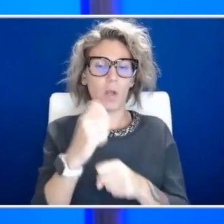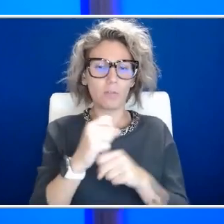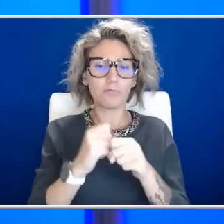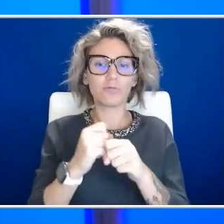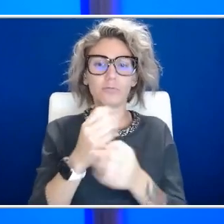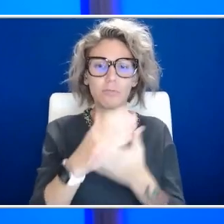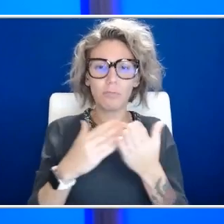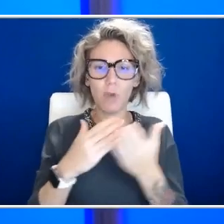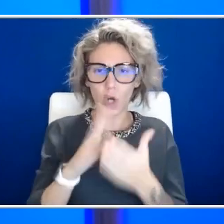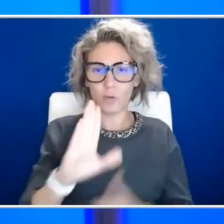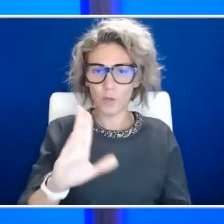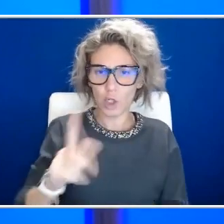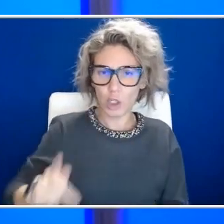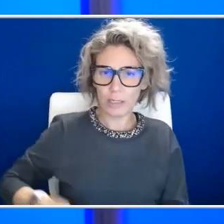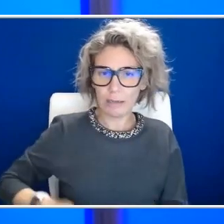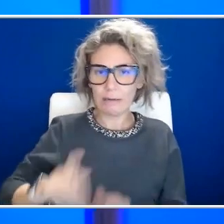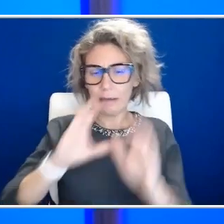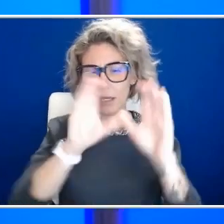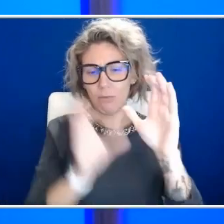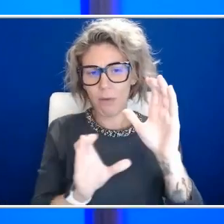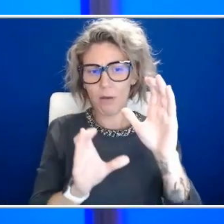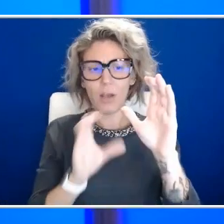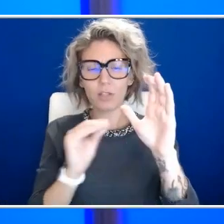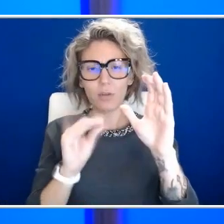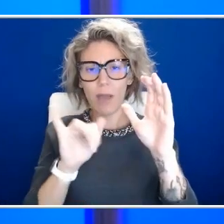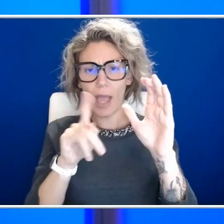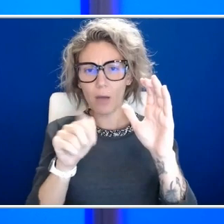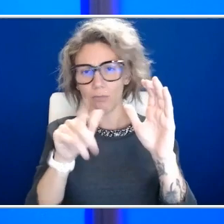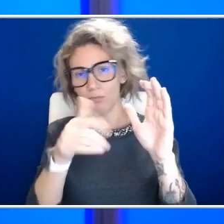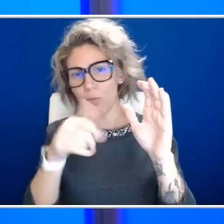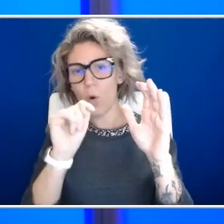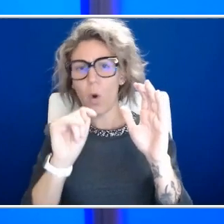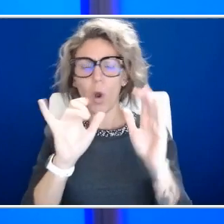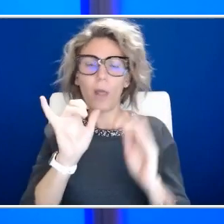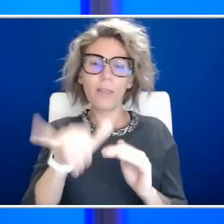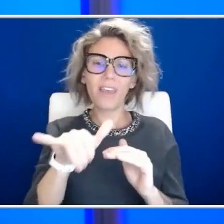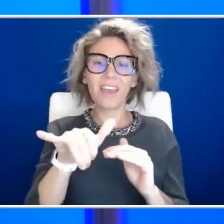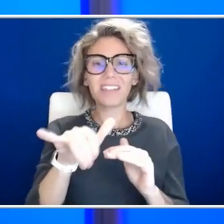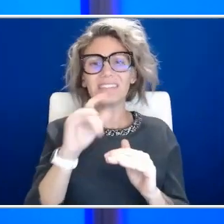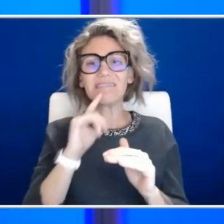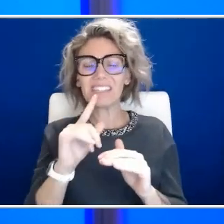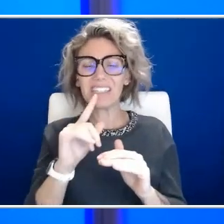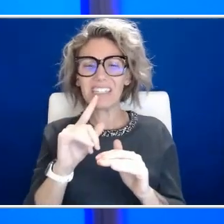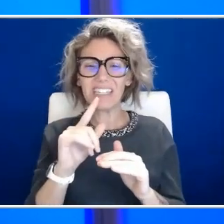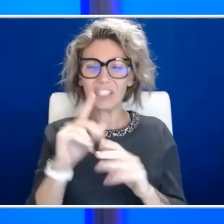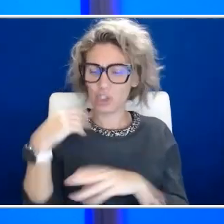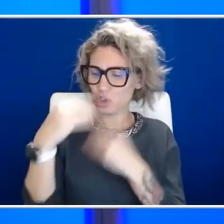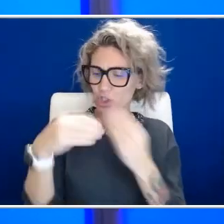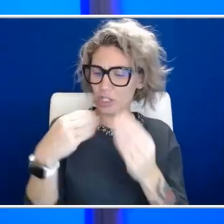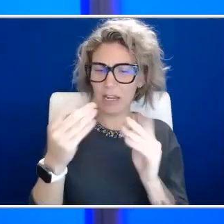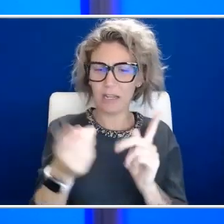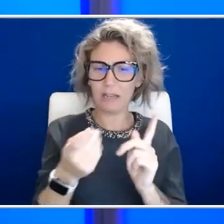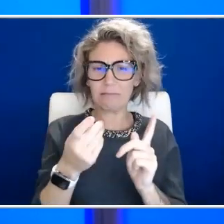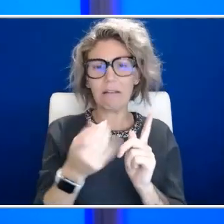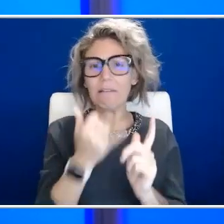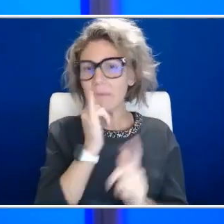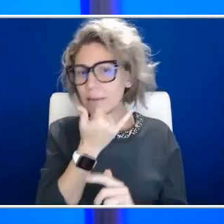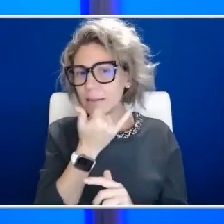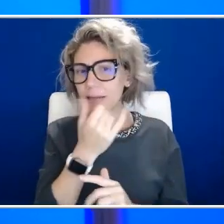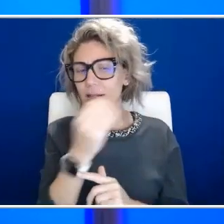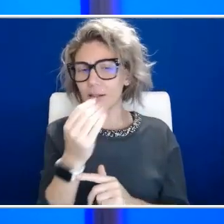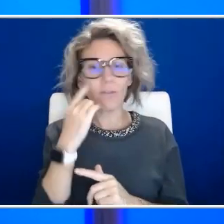kidney. So in Alport's disease, there is a genetic abnormality that causes formation of these abnormal